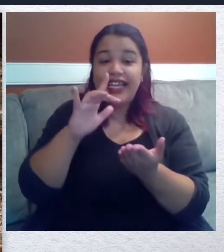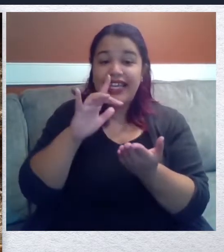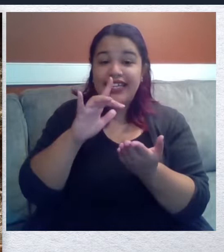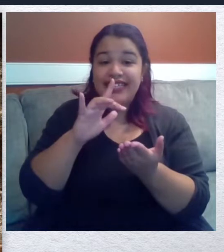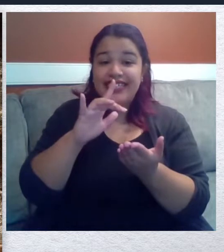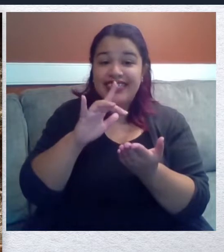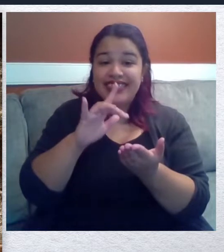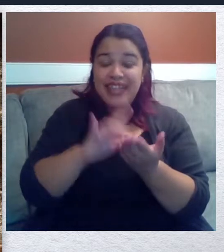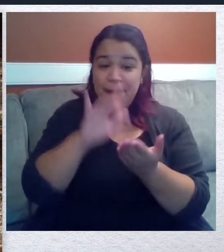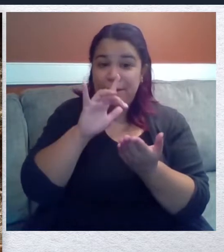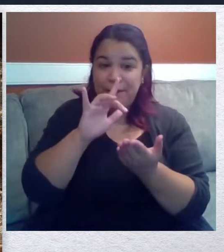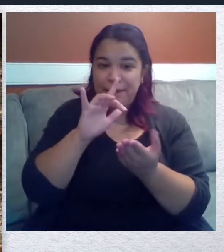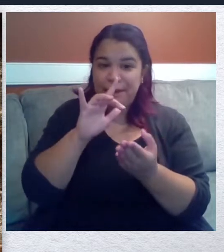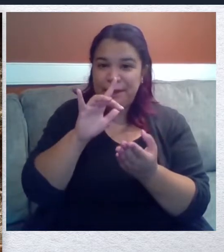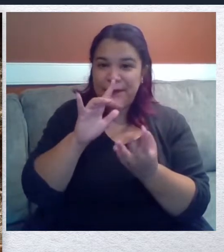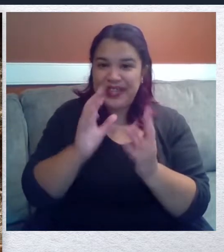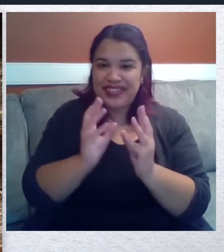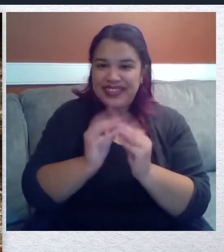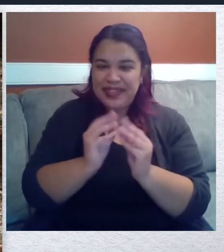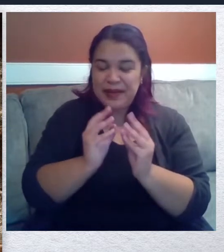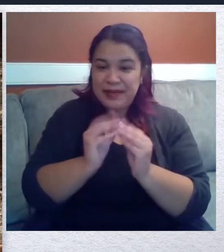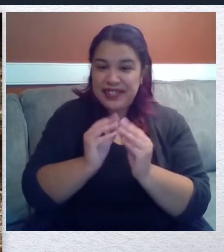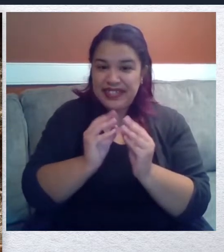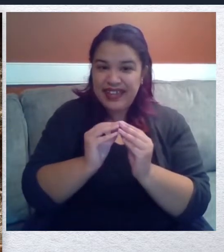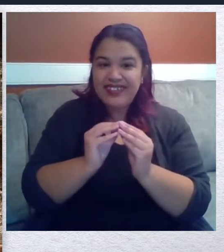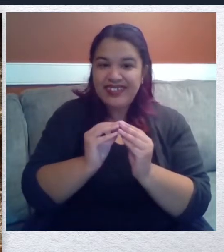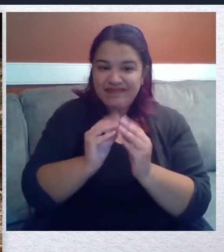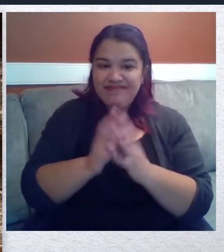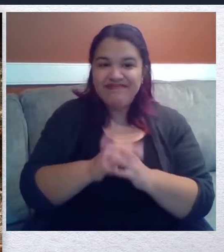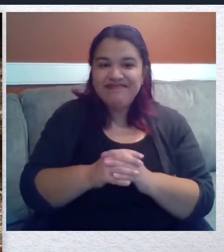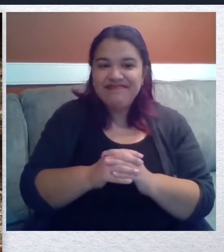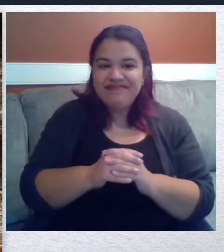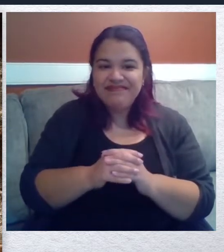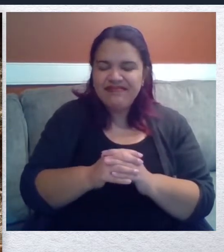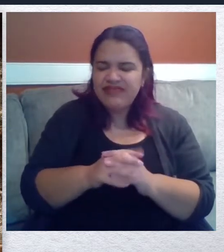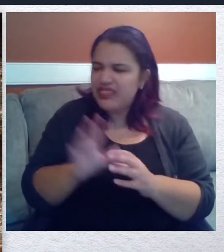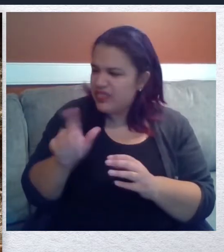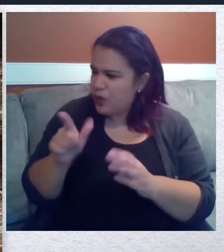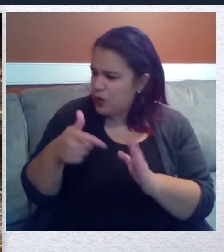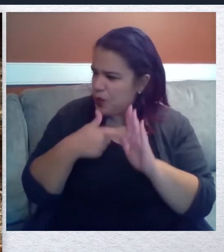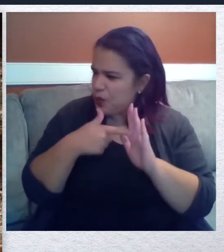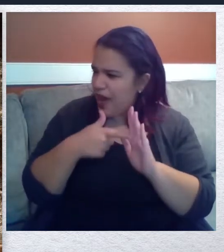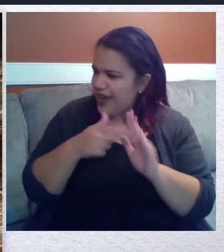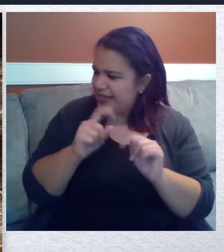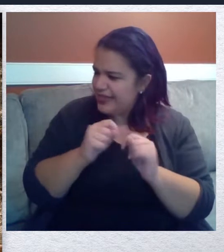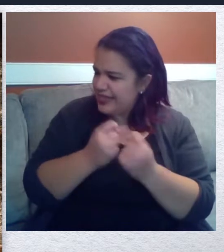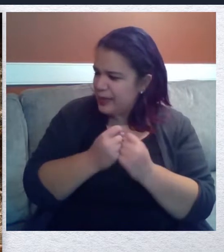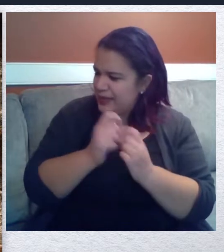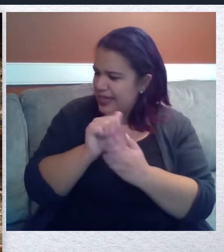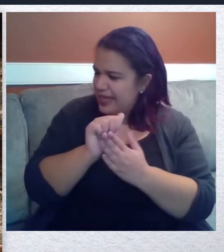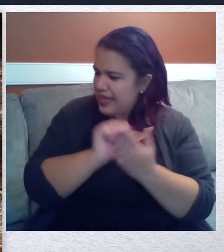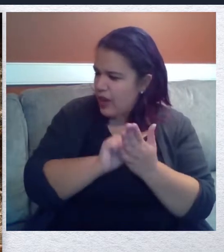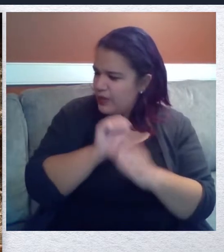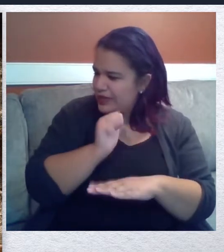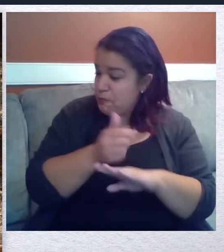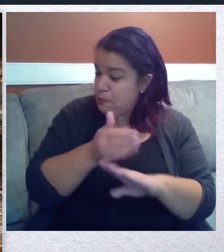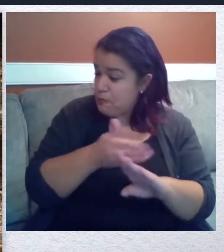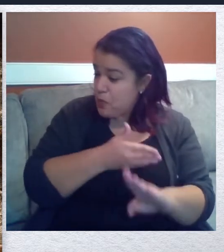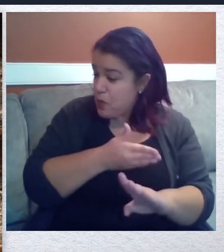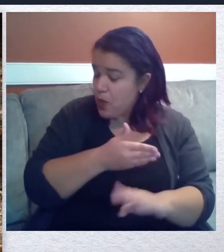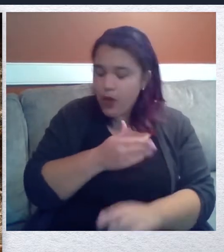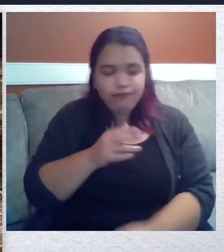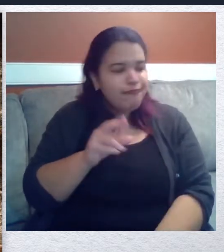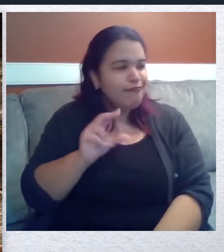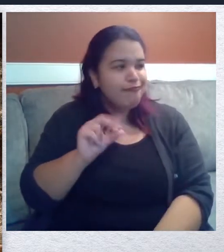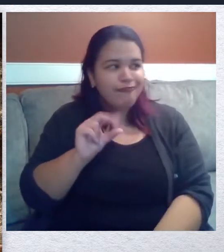Dennis, will the candidate need to have a Teams account? That's a great question, James. No, you can join